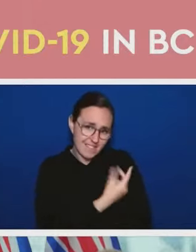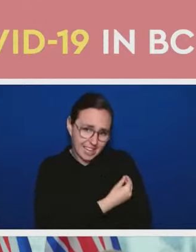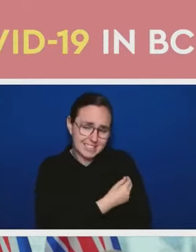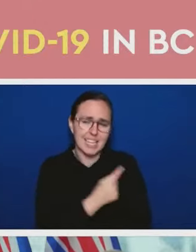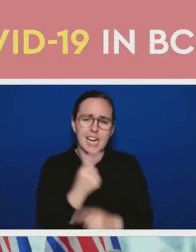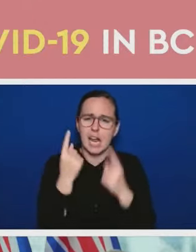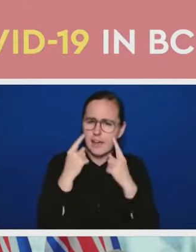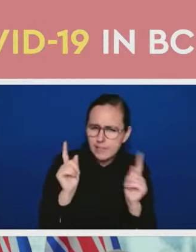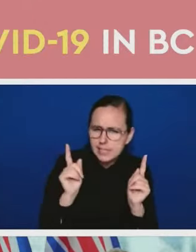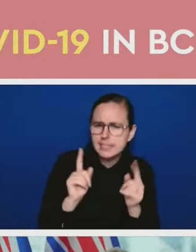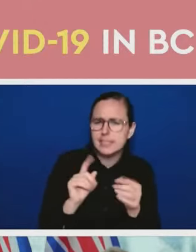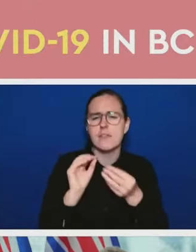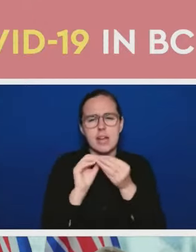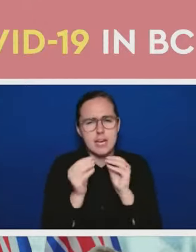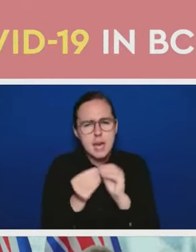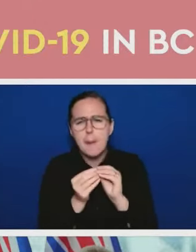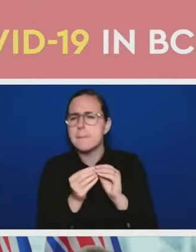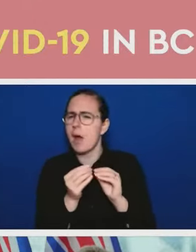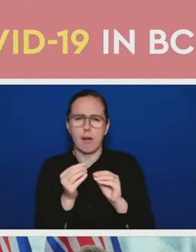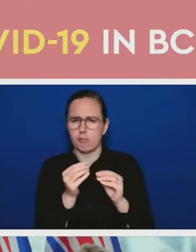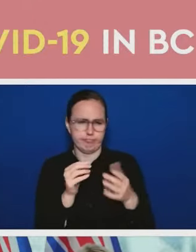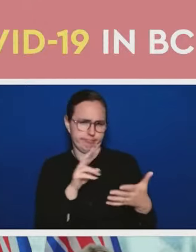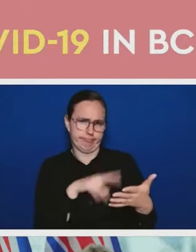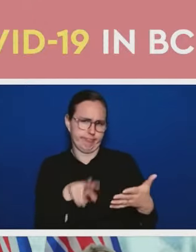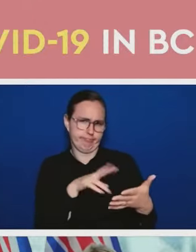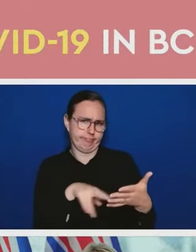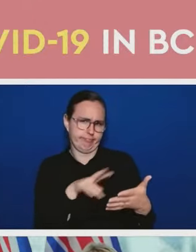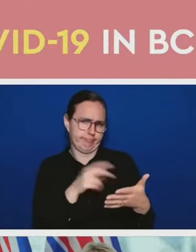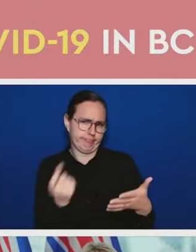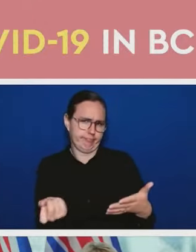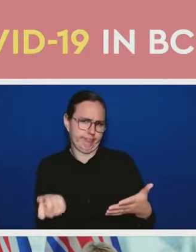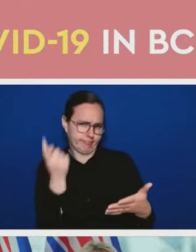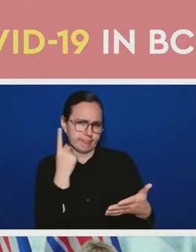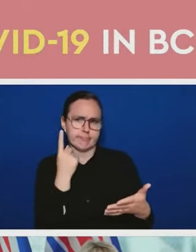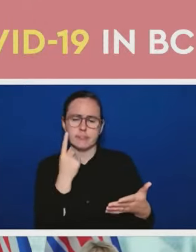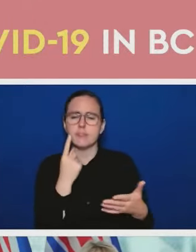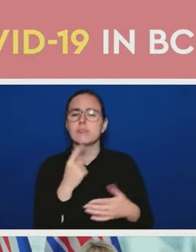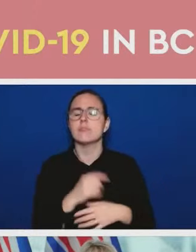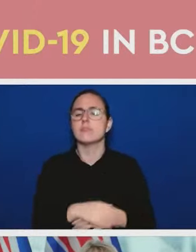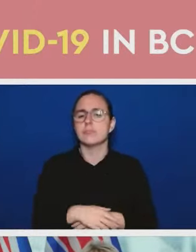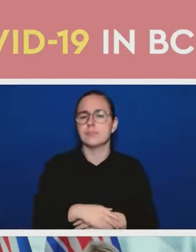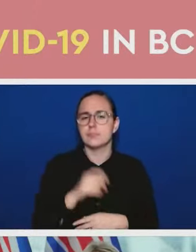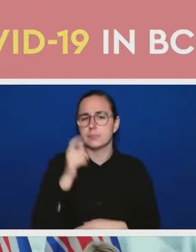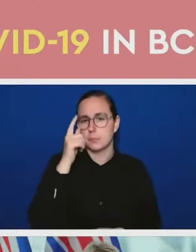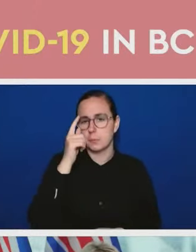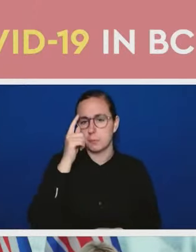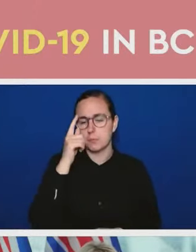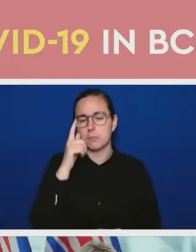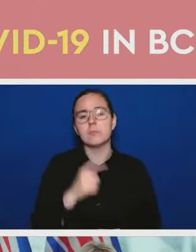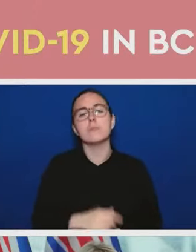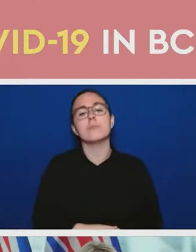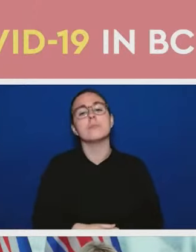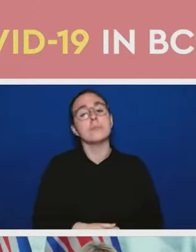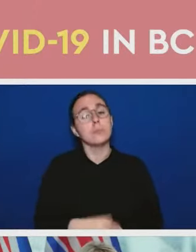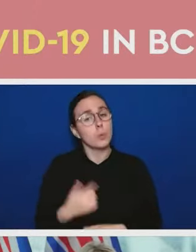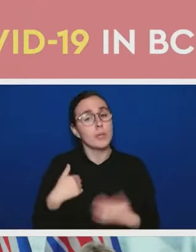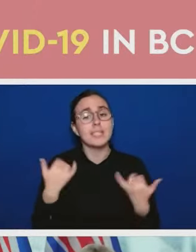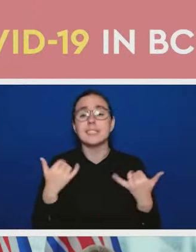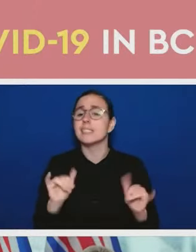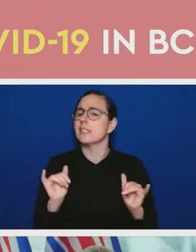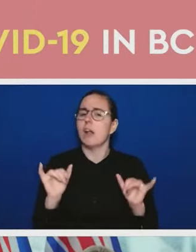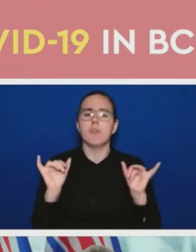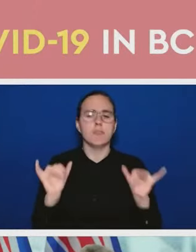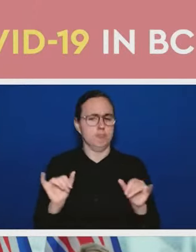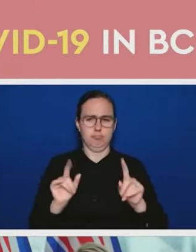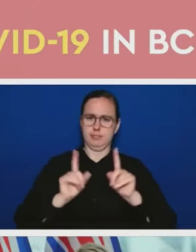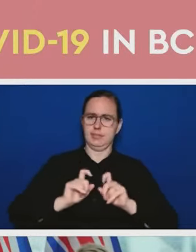country. We continue to use testing to help us understand the proportion of people who are testing